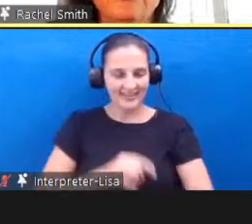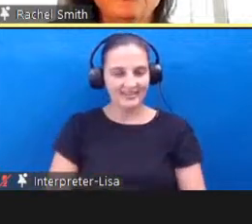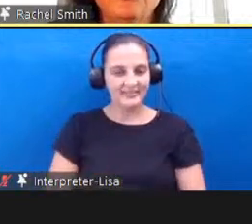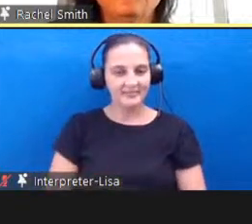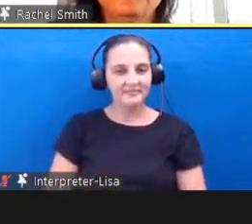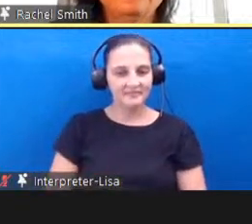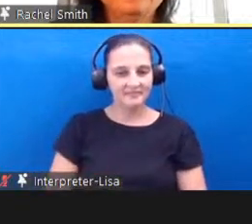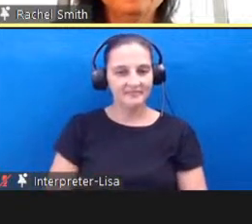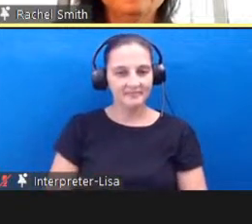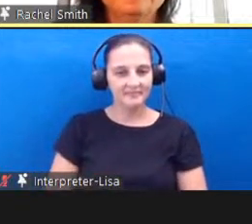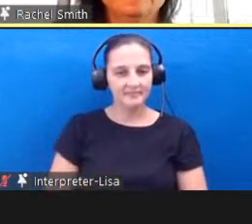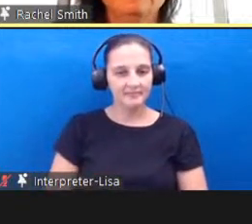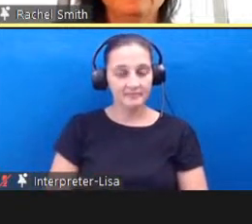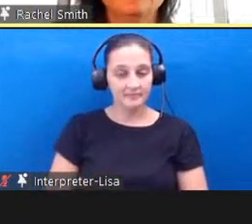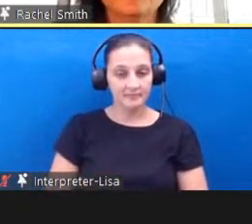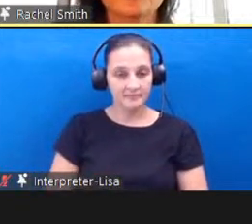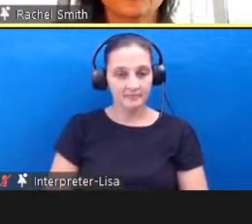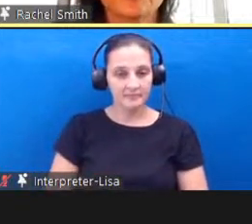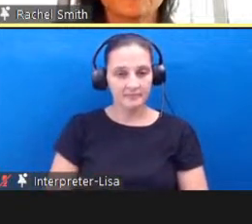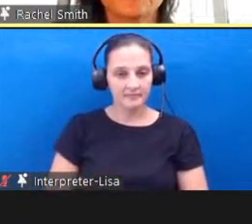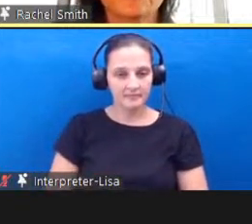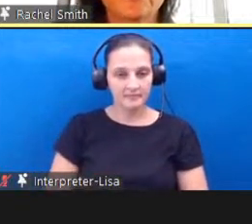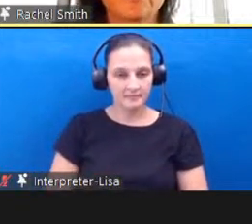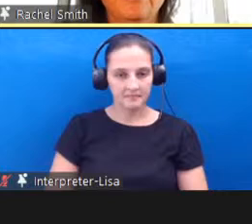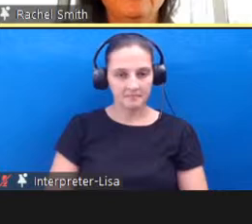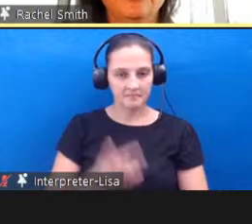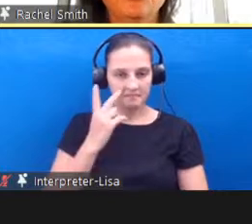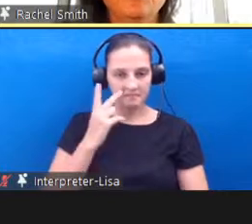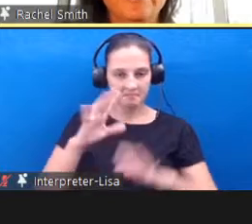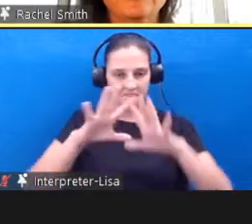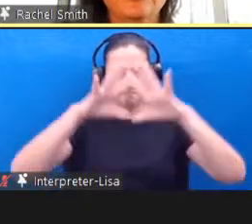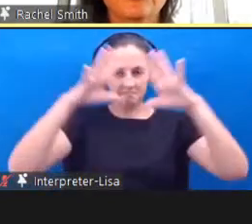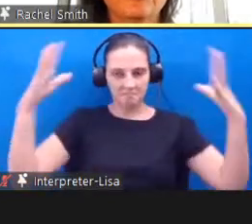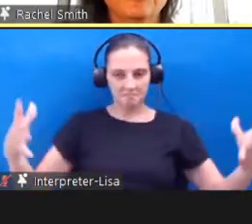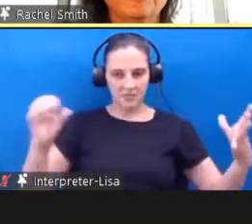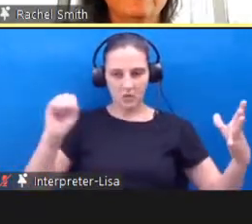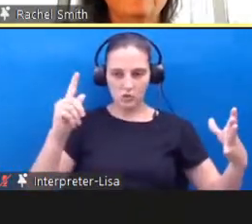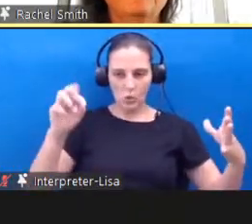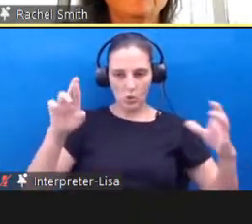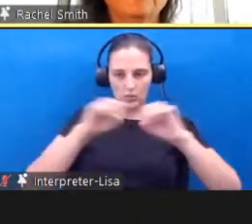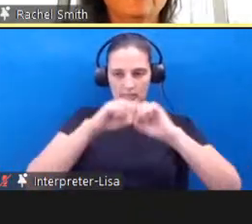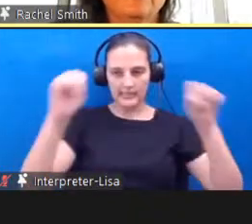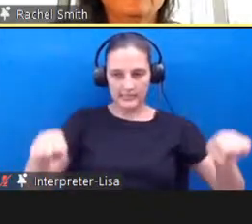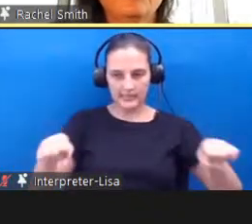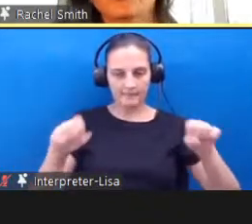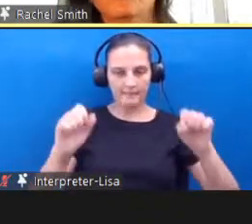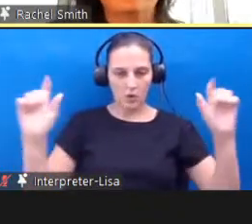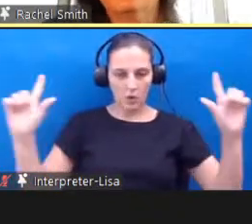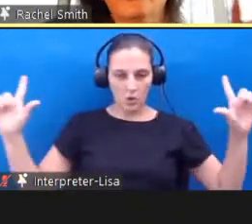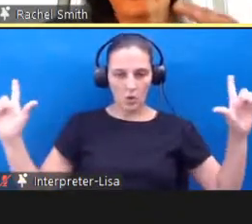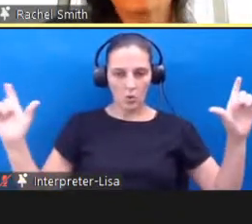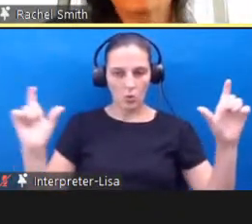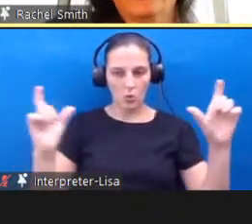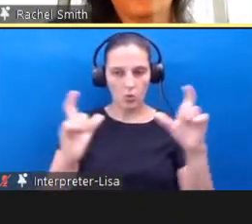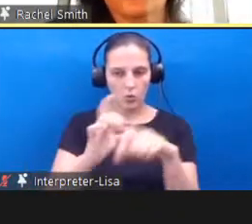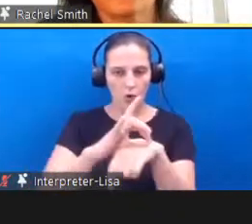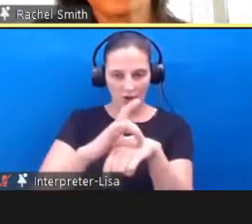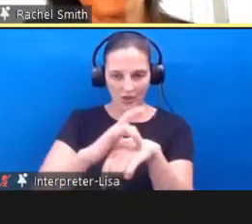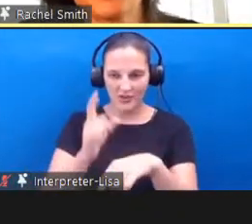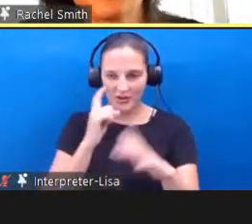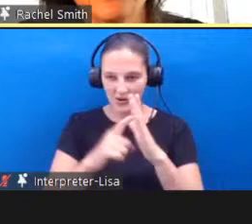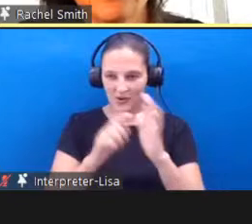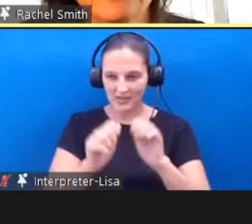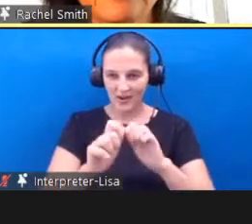Okay, so here you can see, this is our solar system. And let's zoom back to Earth for a second. So we can go back and forth with our